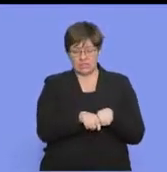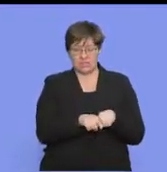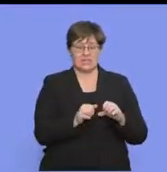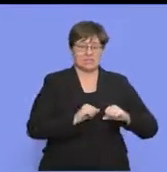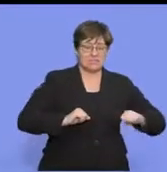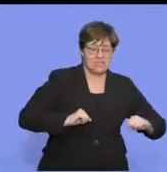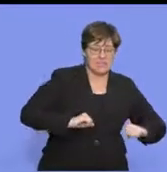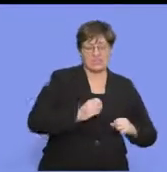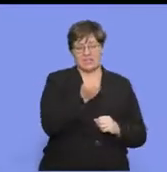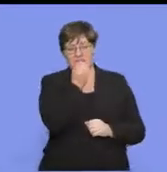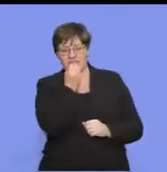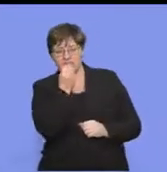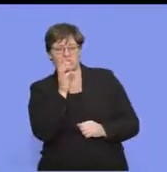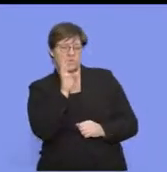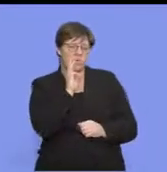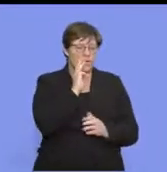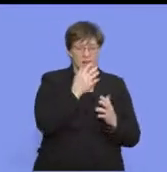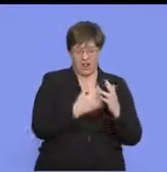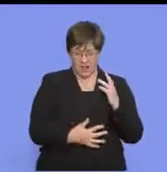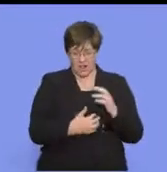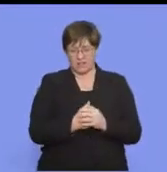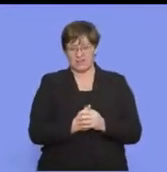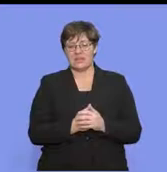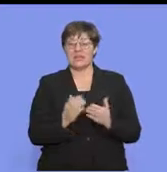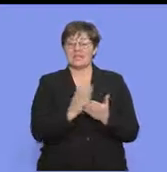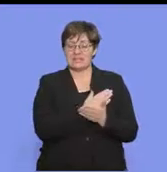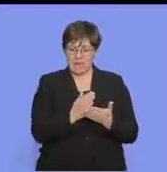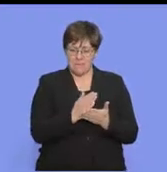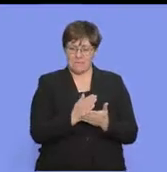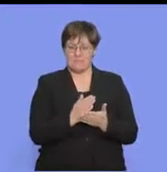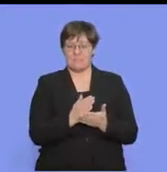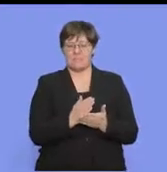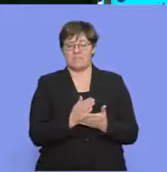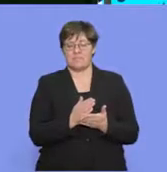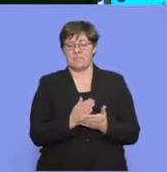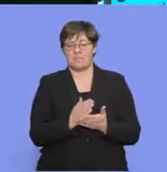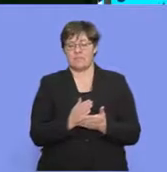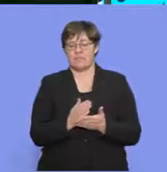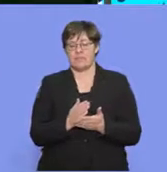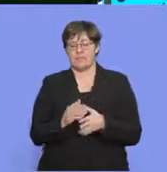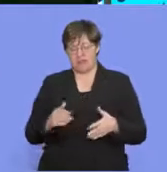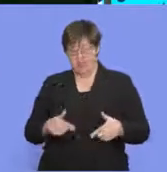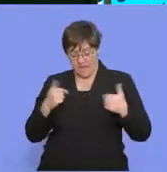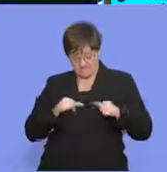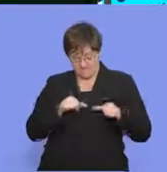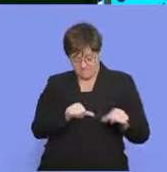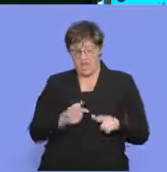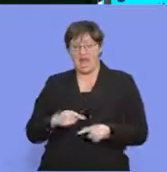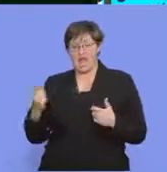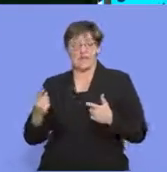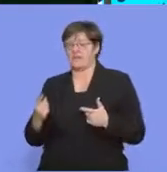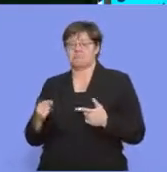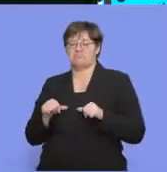food space and those kind of things, as I said, then certain organisms will survive and others won't. All